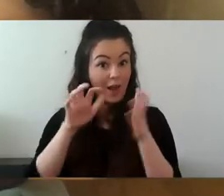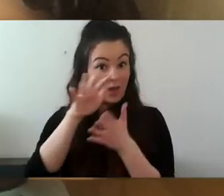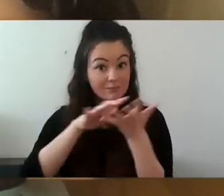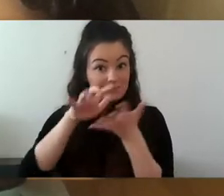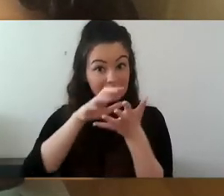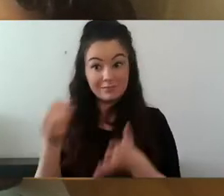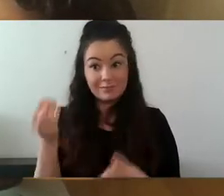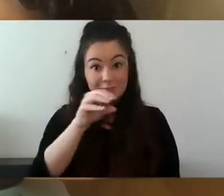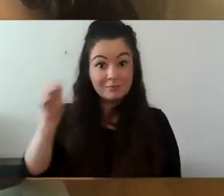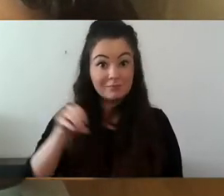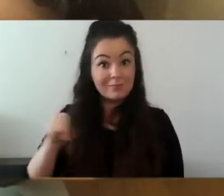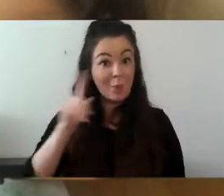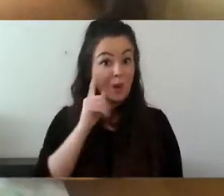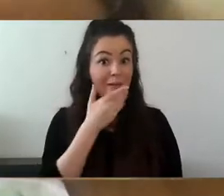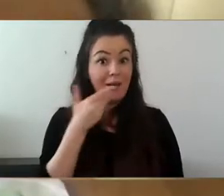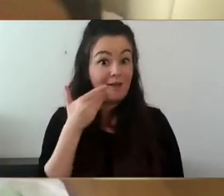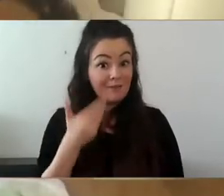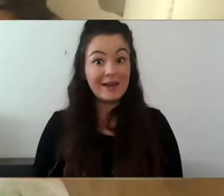That would look lovely.